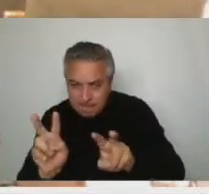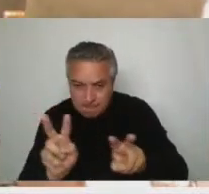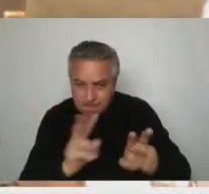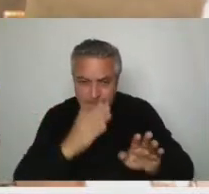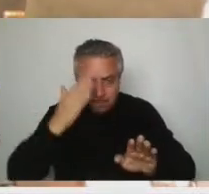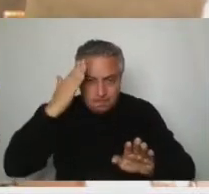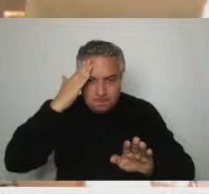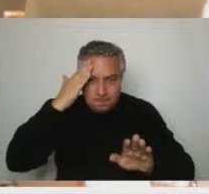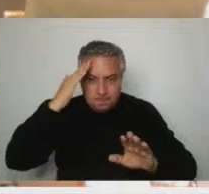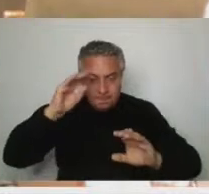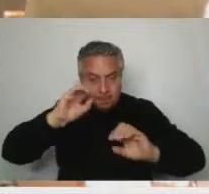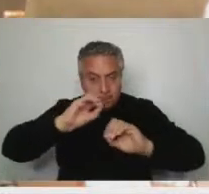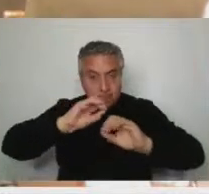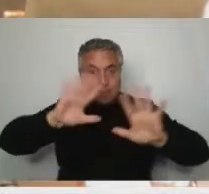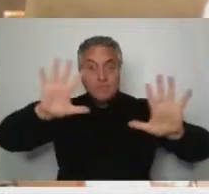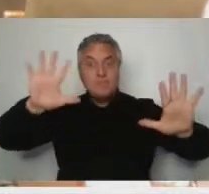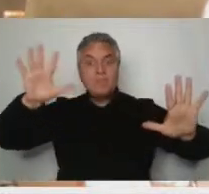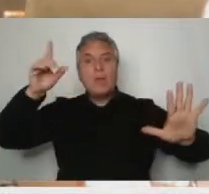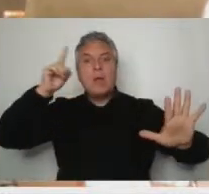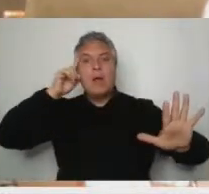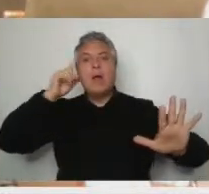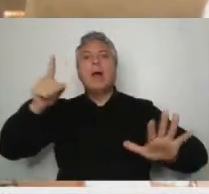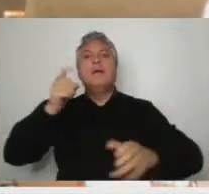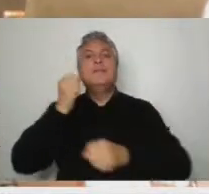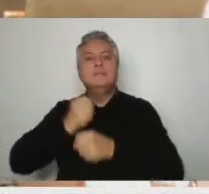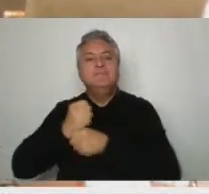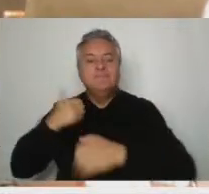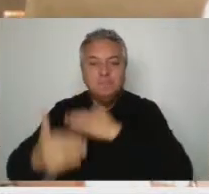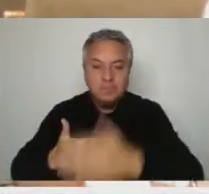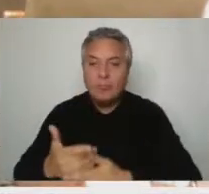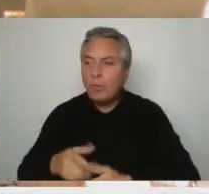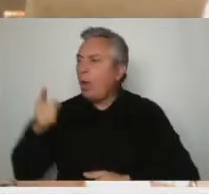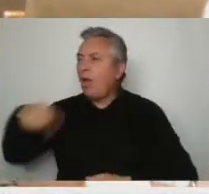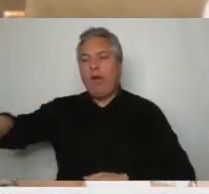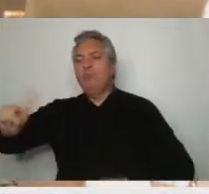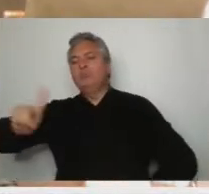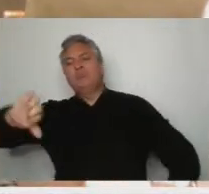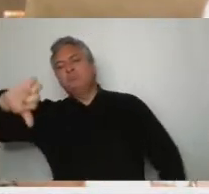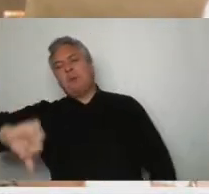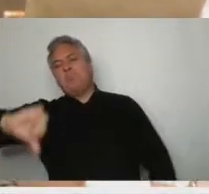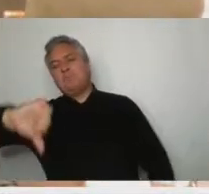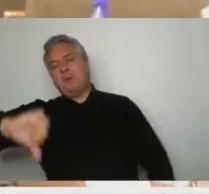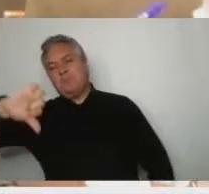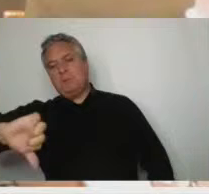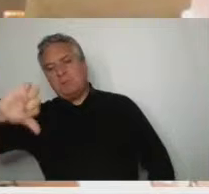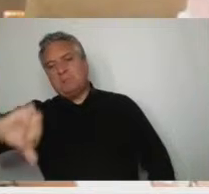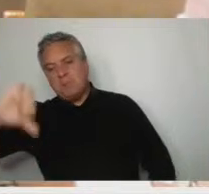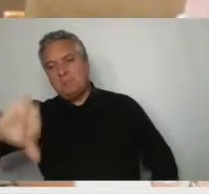as possible and with a great deal of mental clarity.